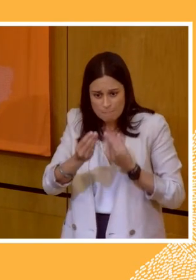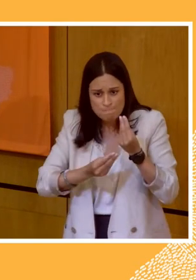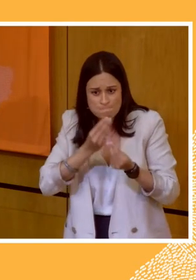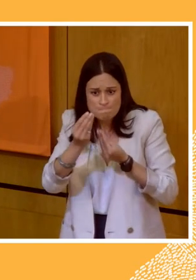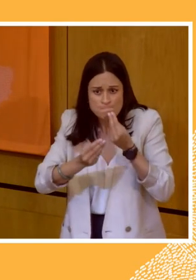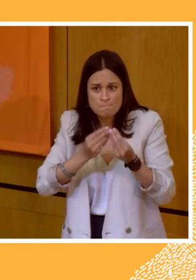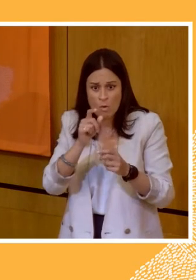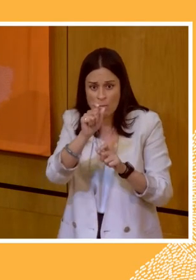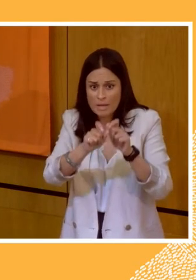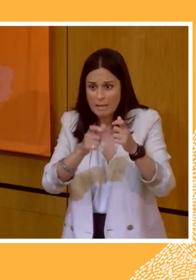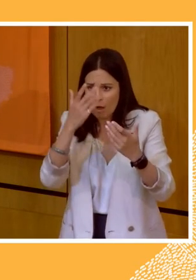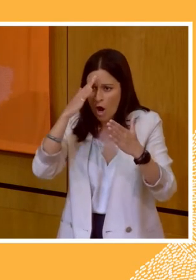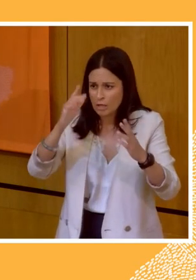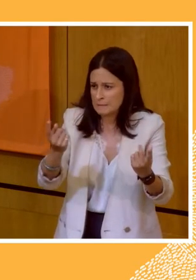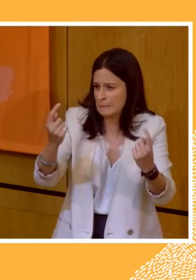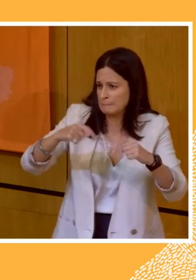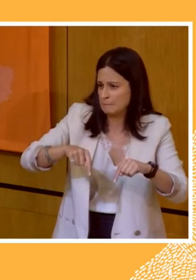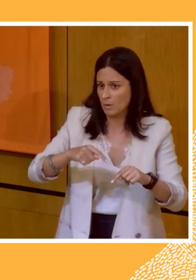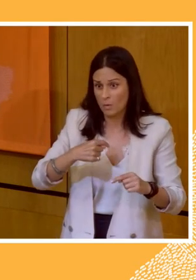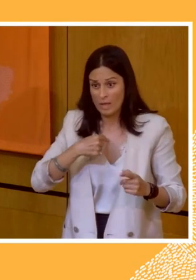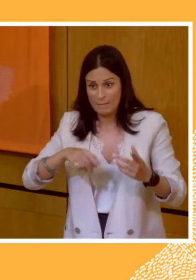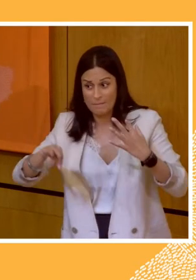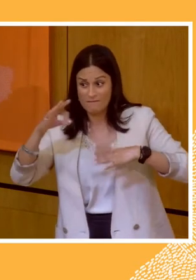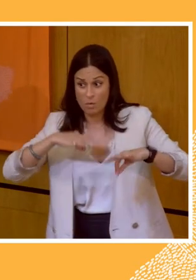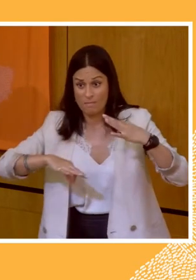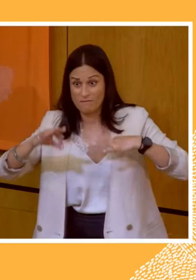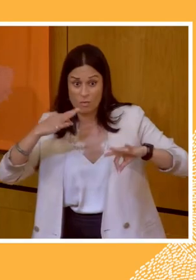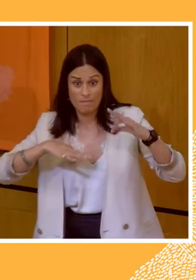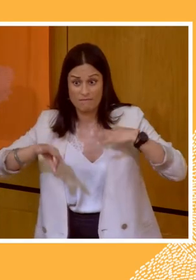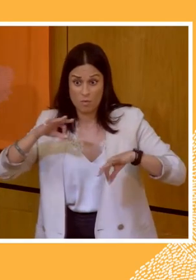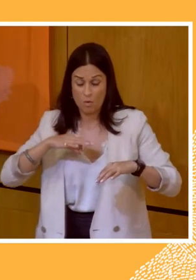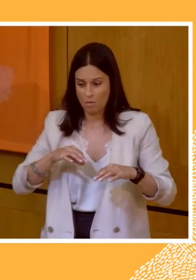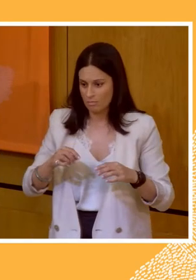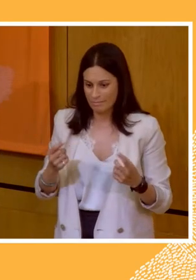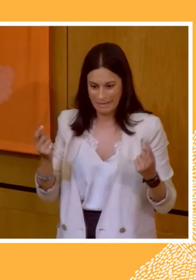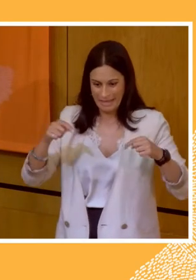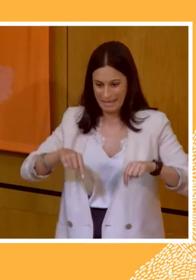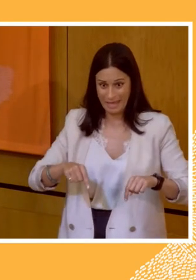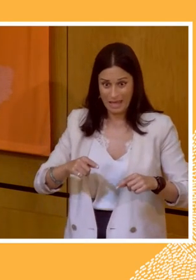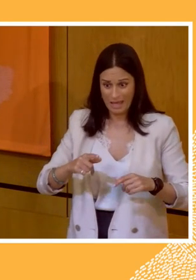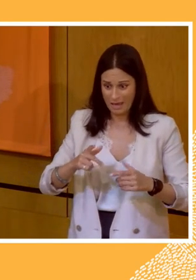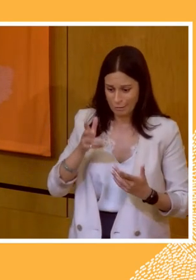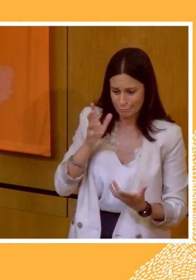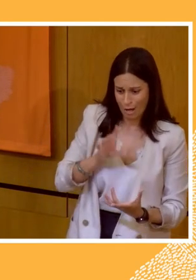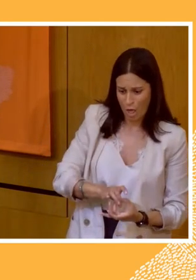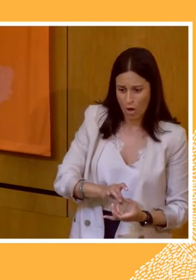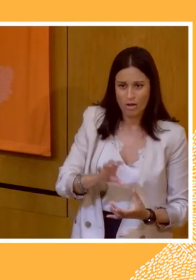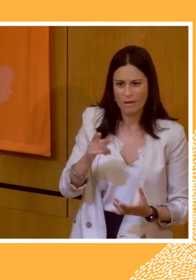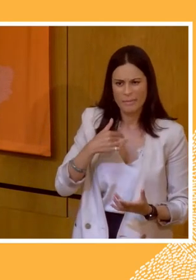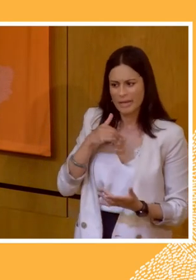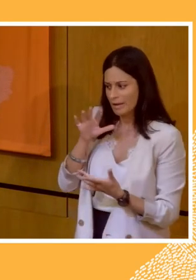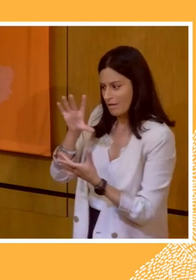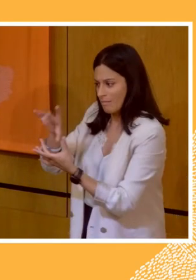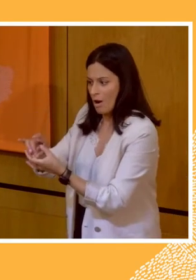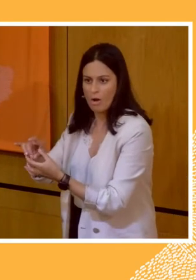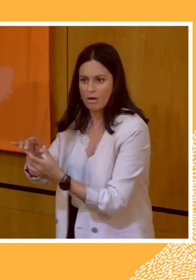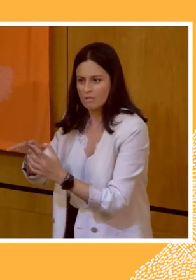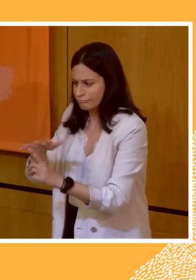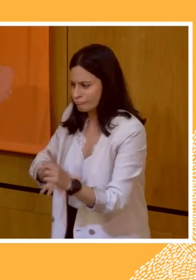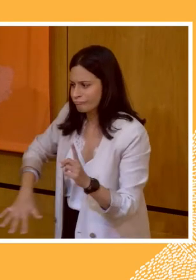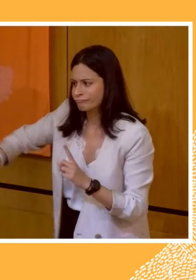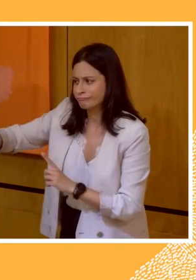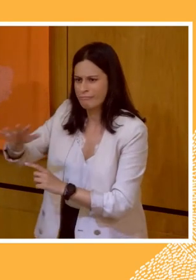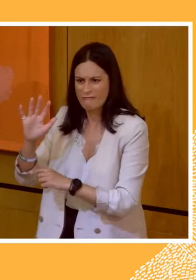however much they are performing them for them, but that is not where they belong. They belong in the park,